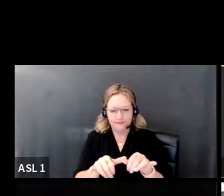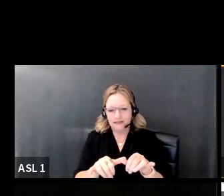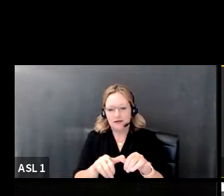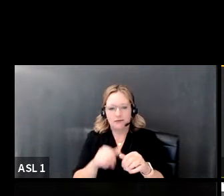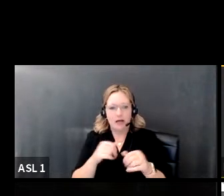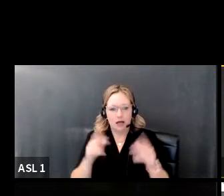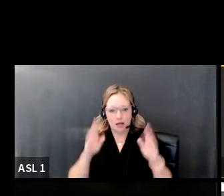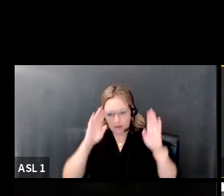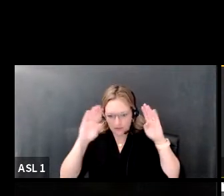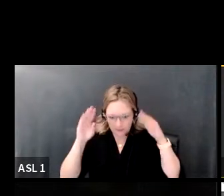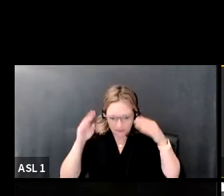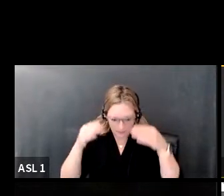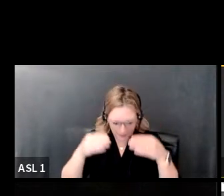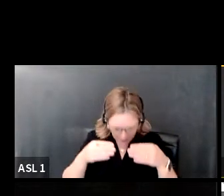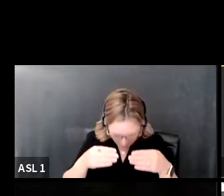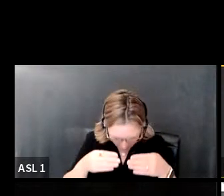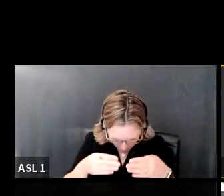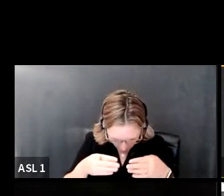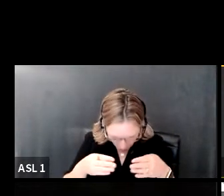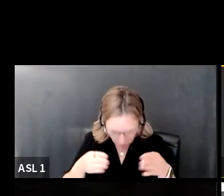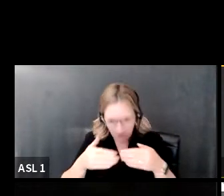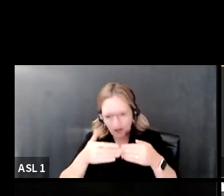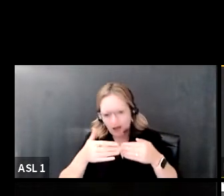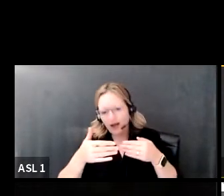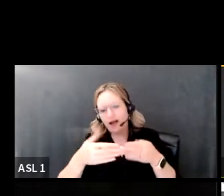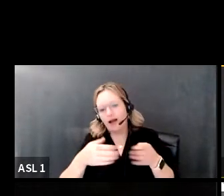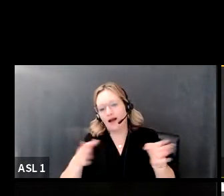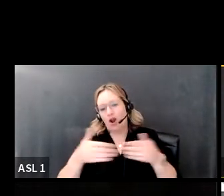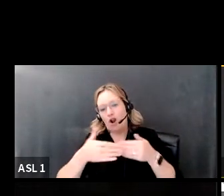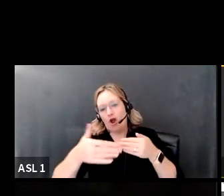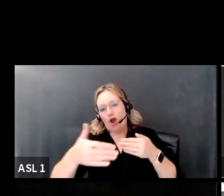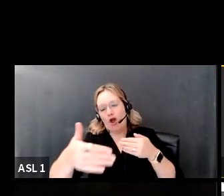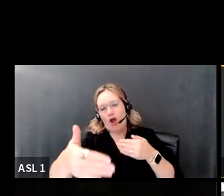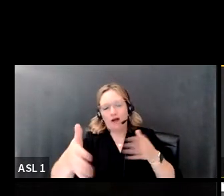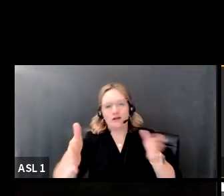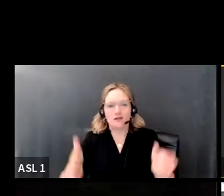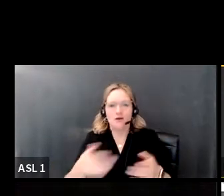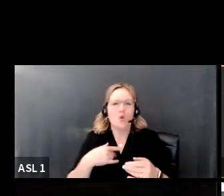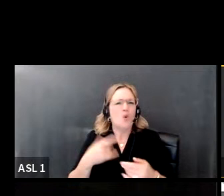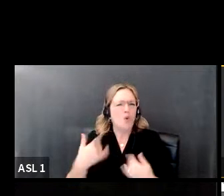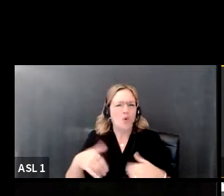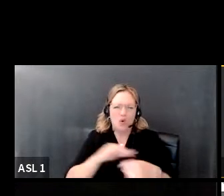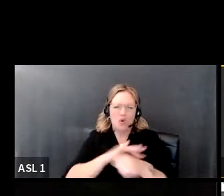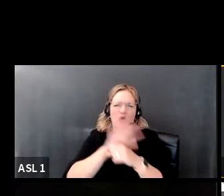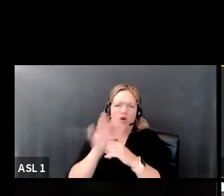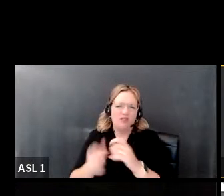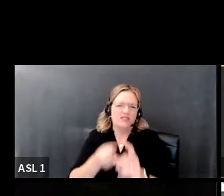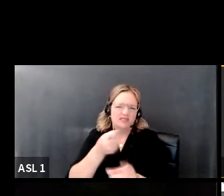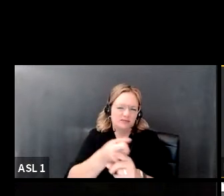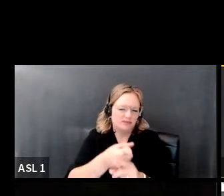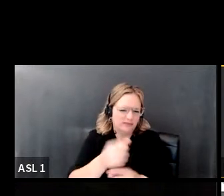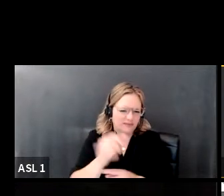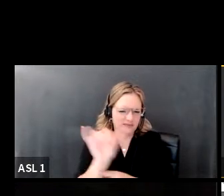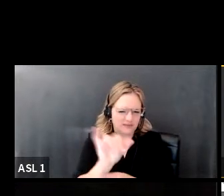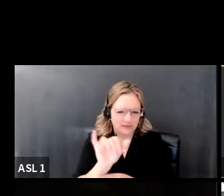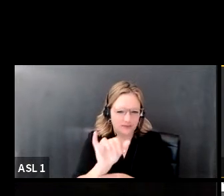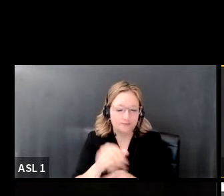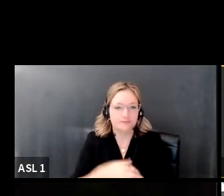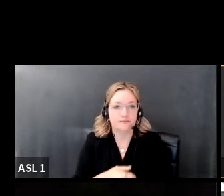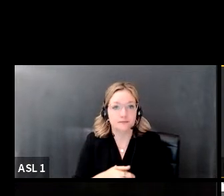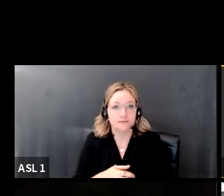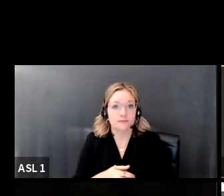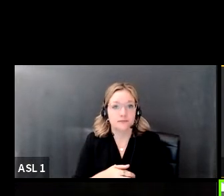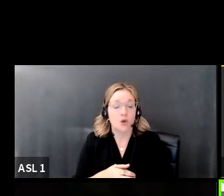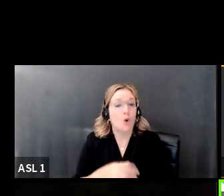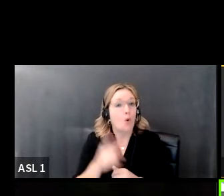perspective certainly the pandemic has interfered with some of that i certainly think we want to find a way of identifying public trust as being a